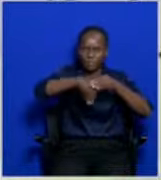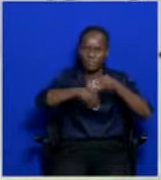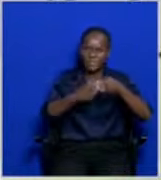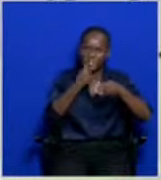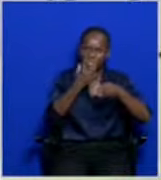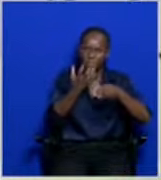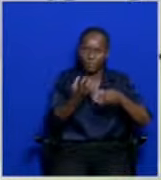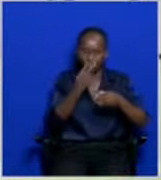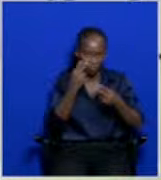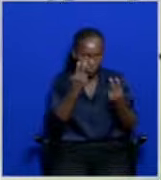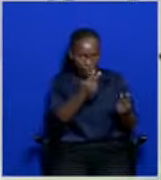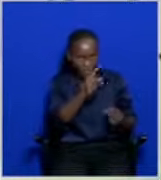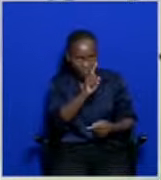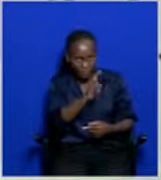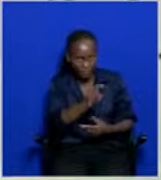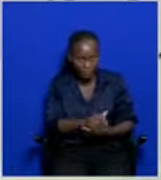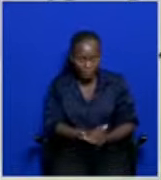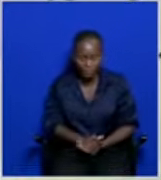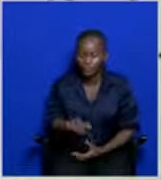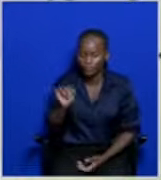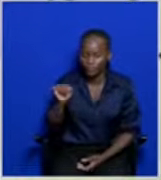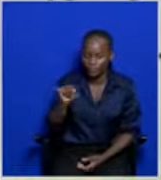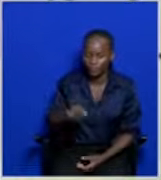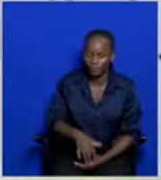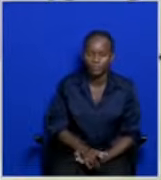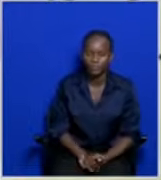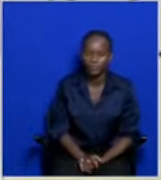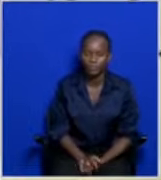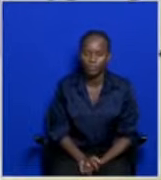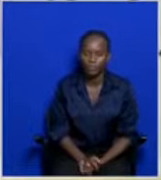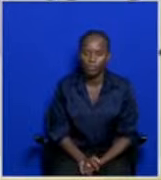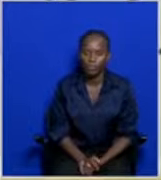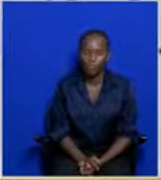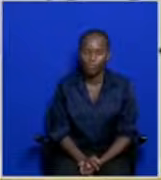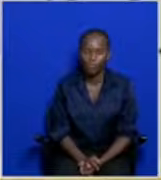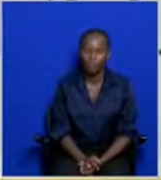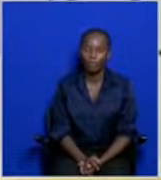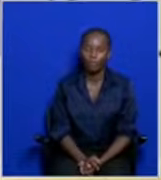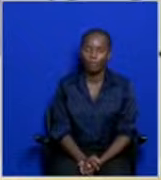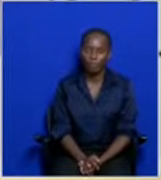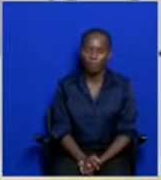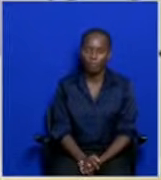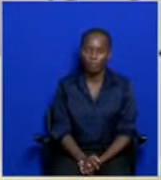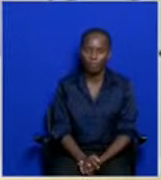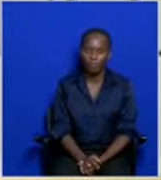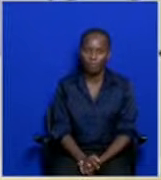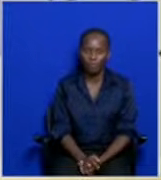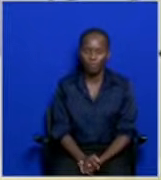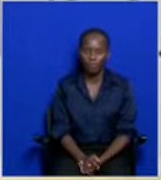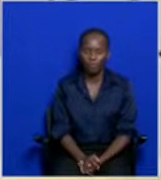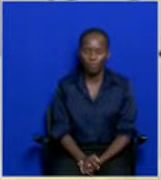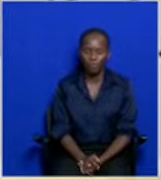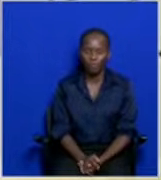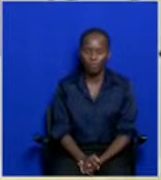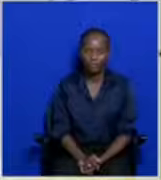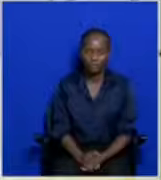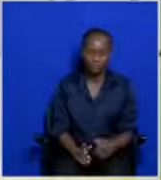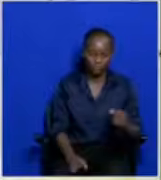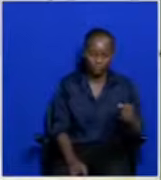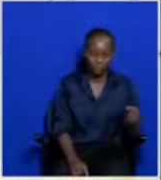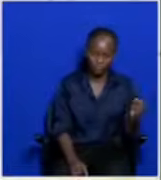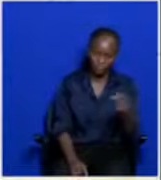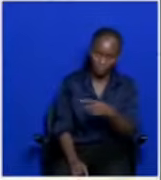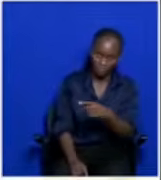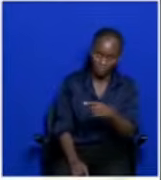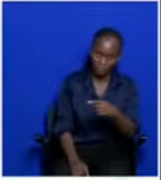And then it continues and says, no, bring